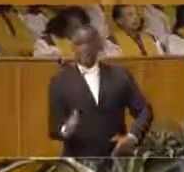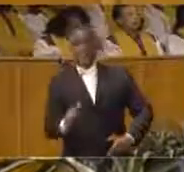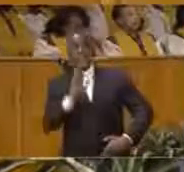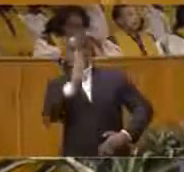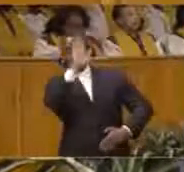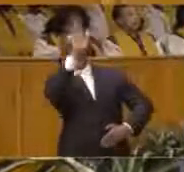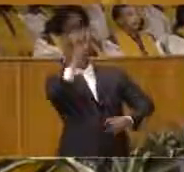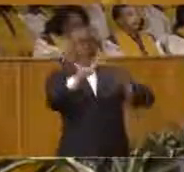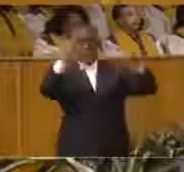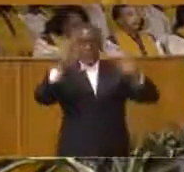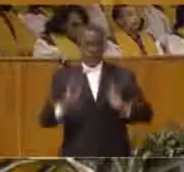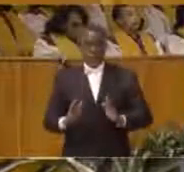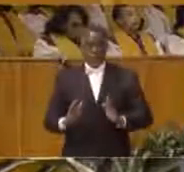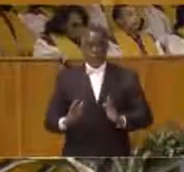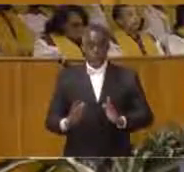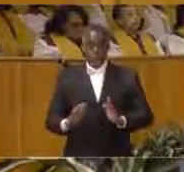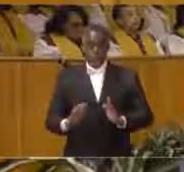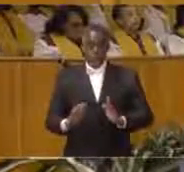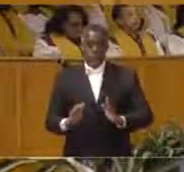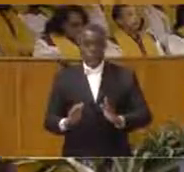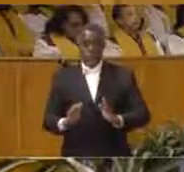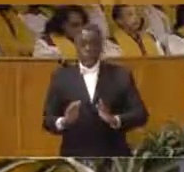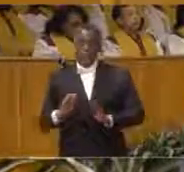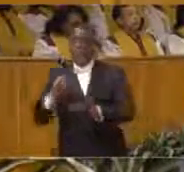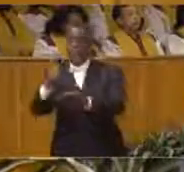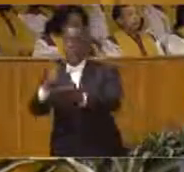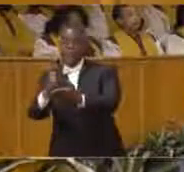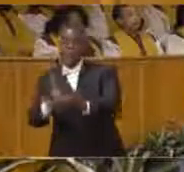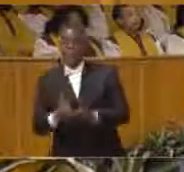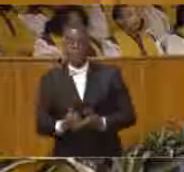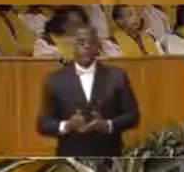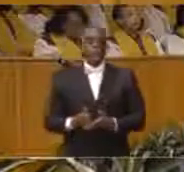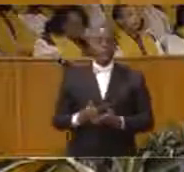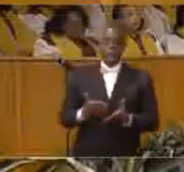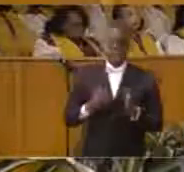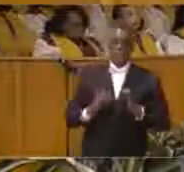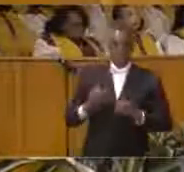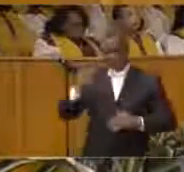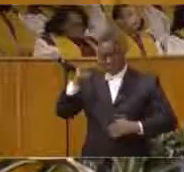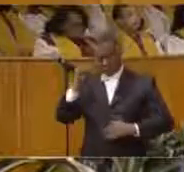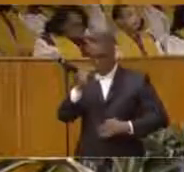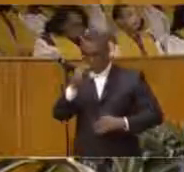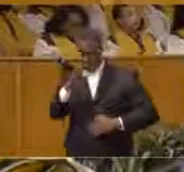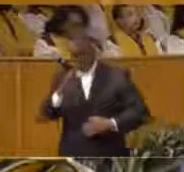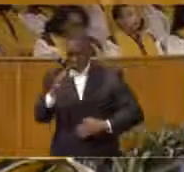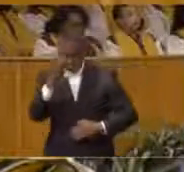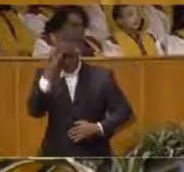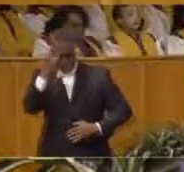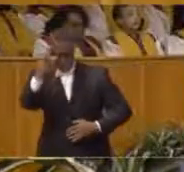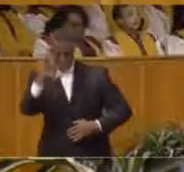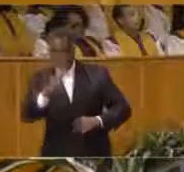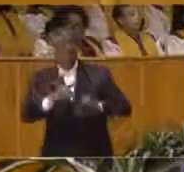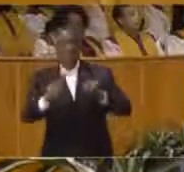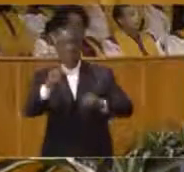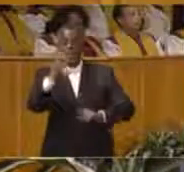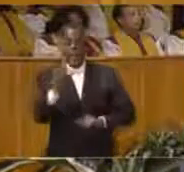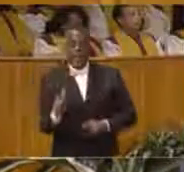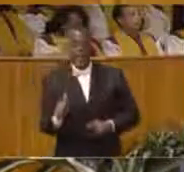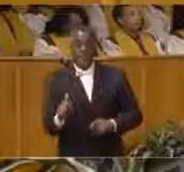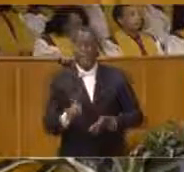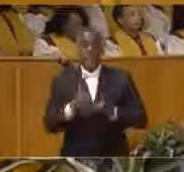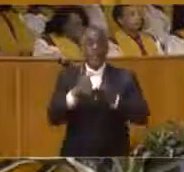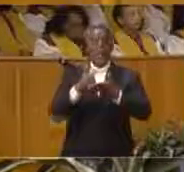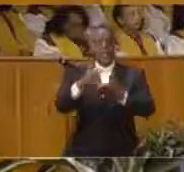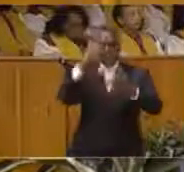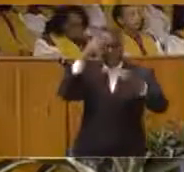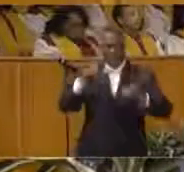to his house. Now, I don't mean insult your intelligence, but a tenth helps you